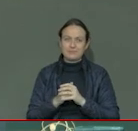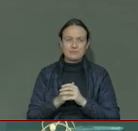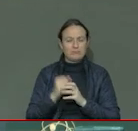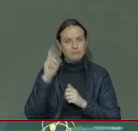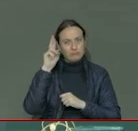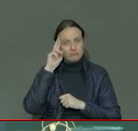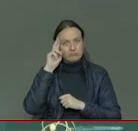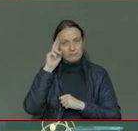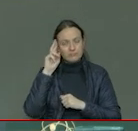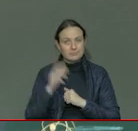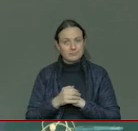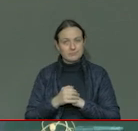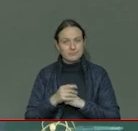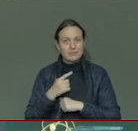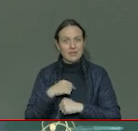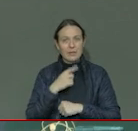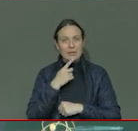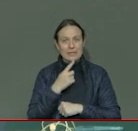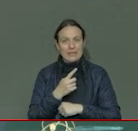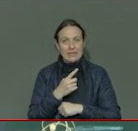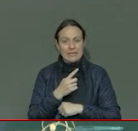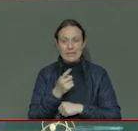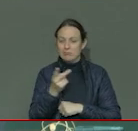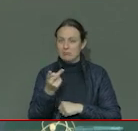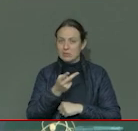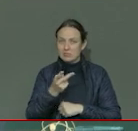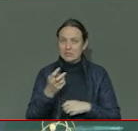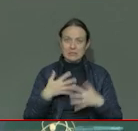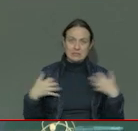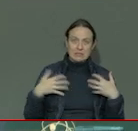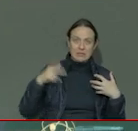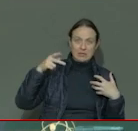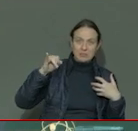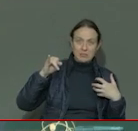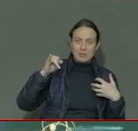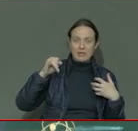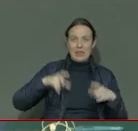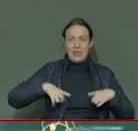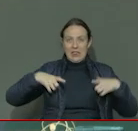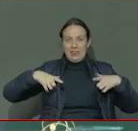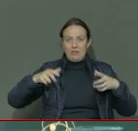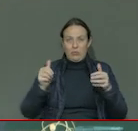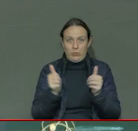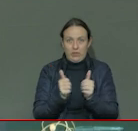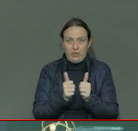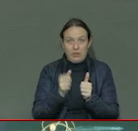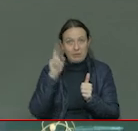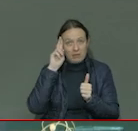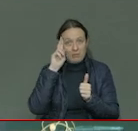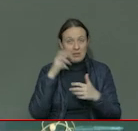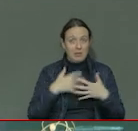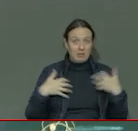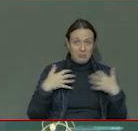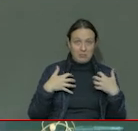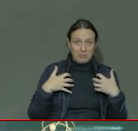now you know we said that they coexist. Richard Parker and Pi coexist. Do you realize that Richard Parker at